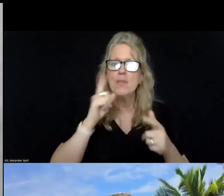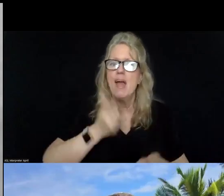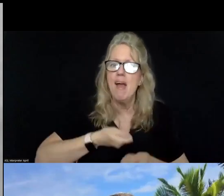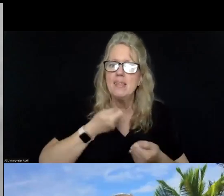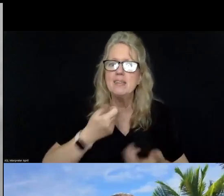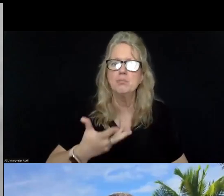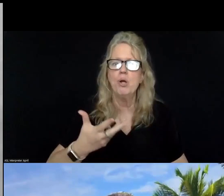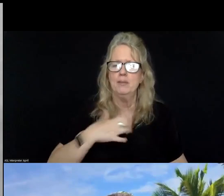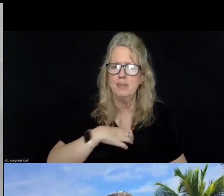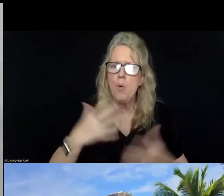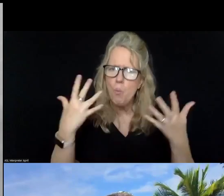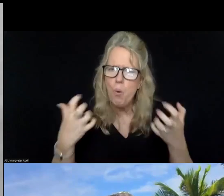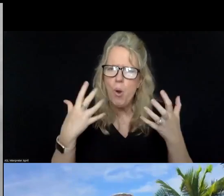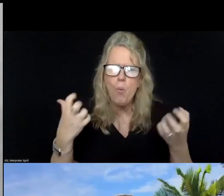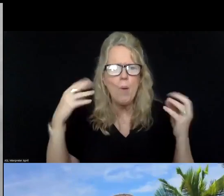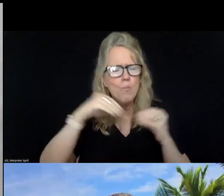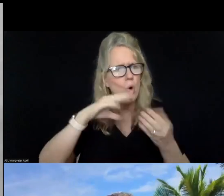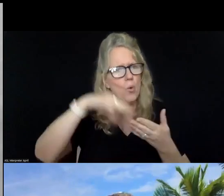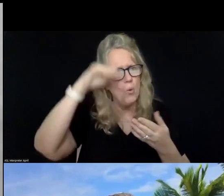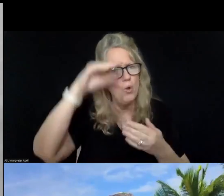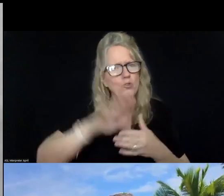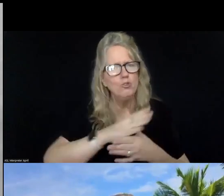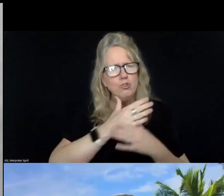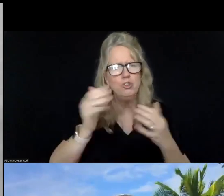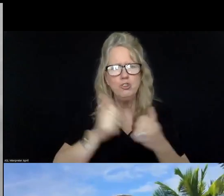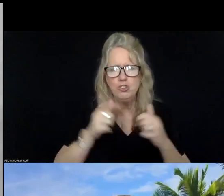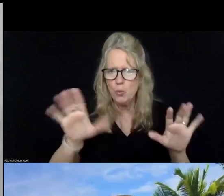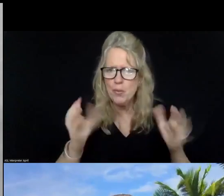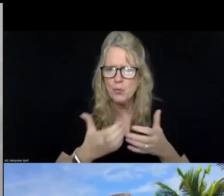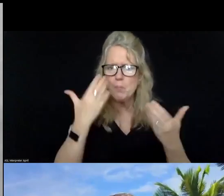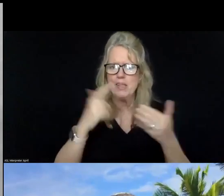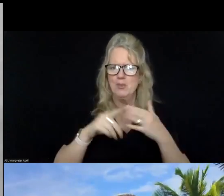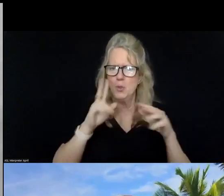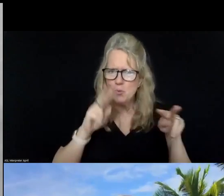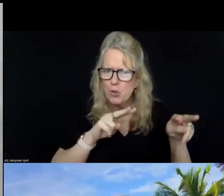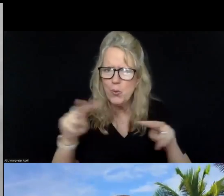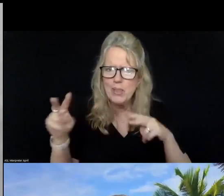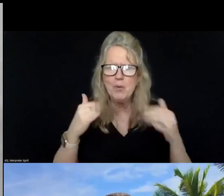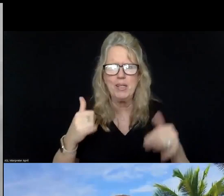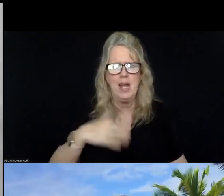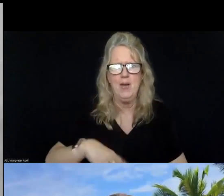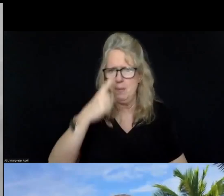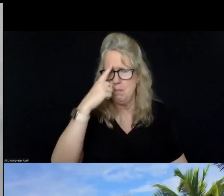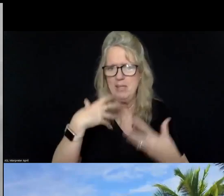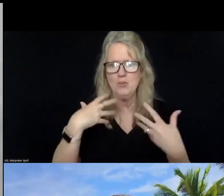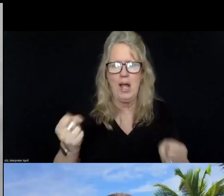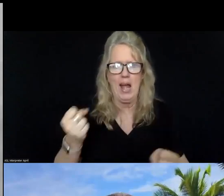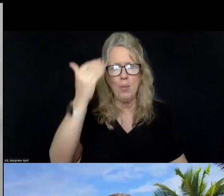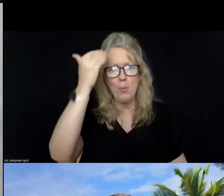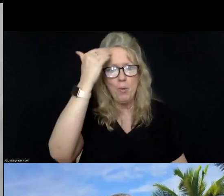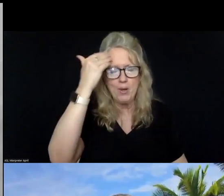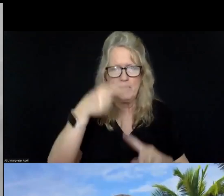desire to learn more and be able to share with the groups, because as we're looking at this as Mental Health Awareness